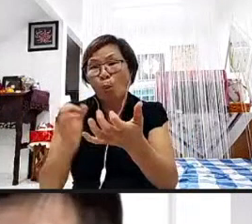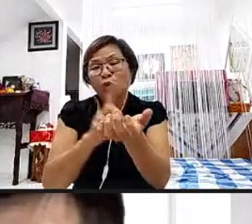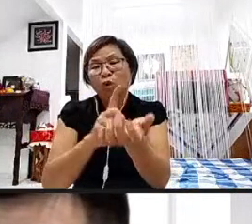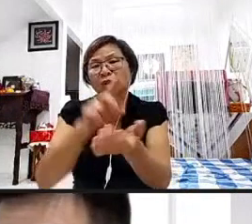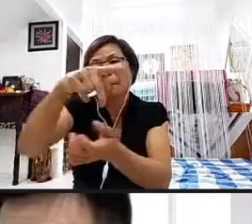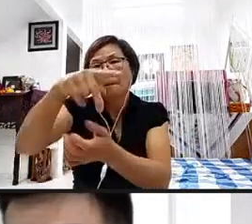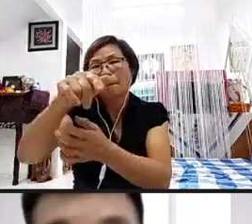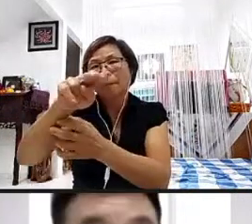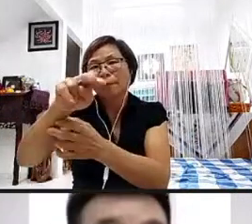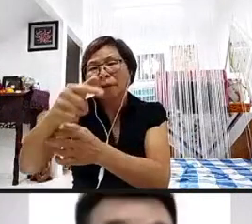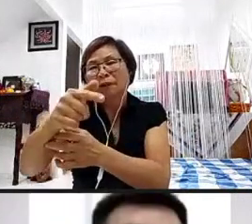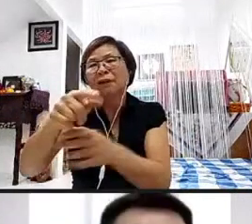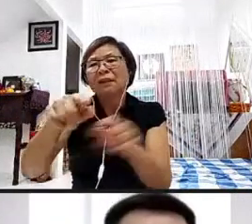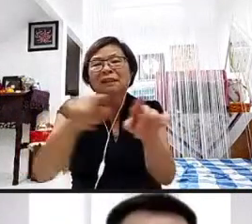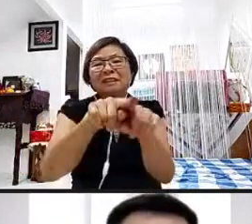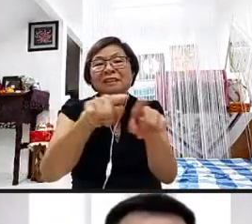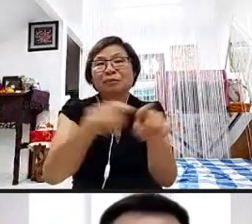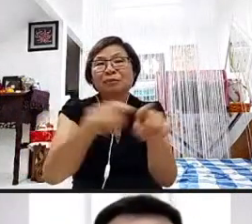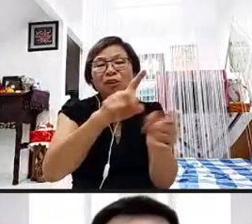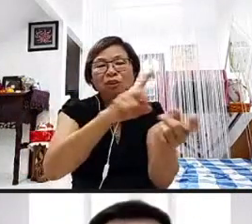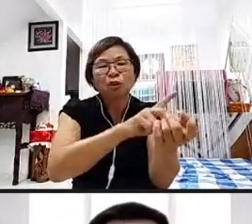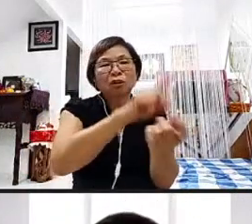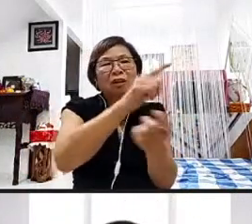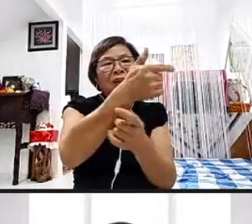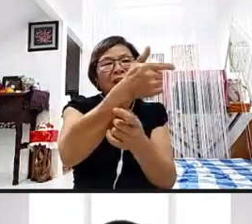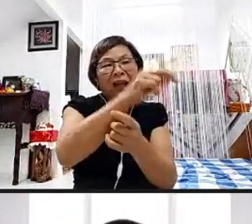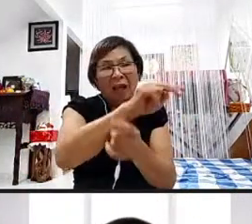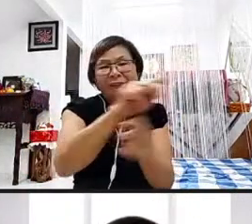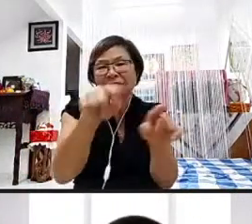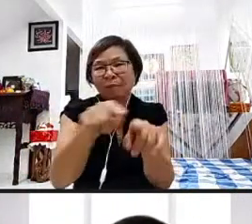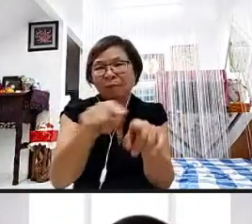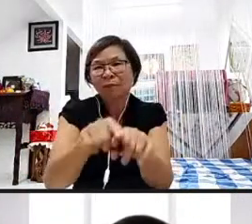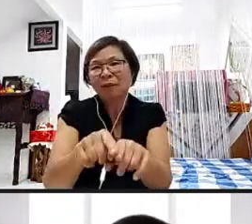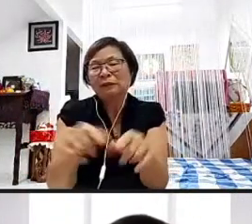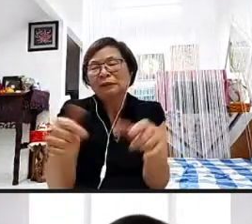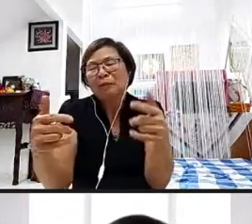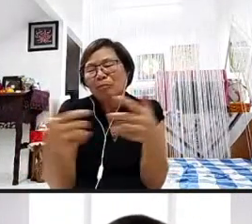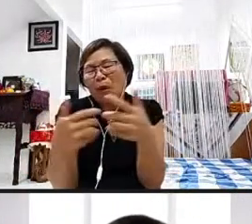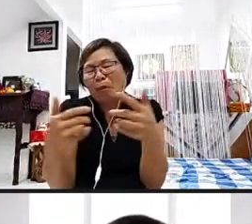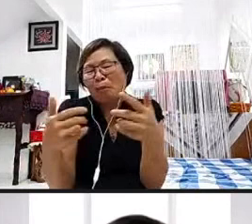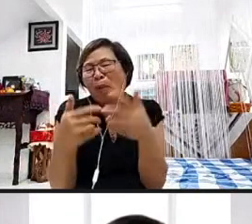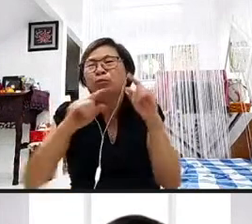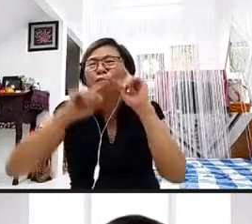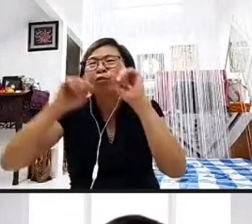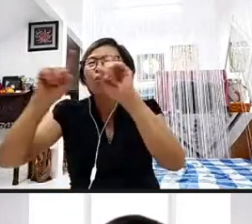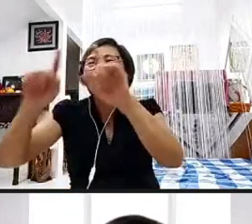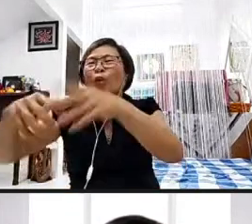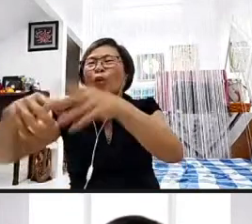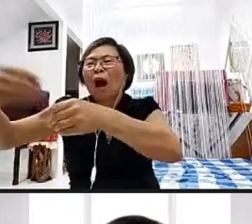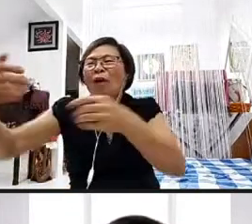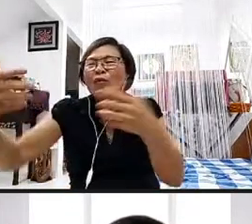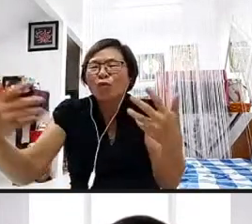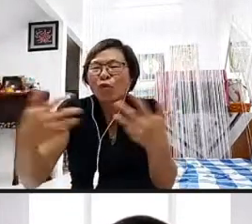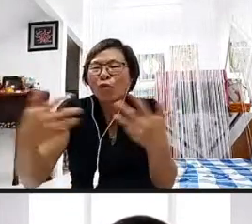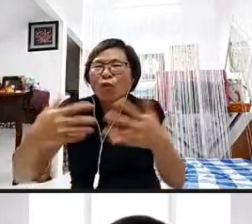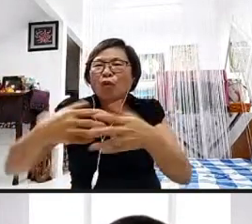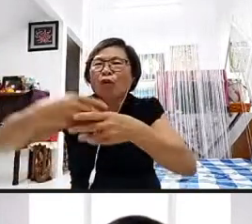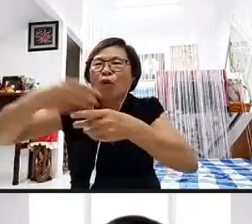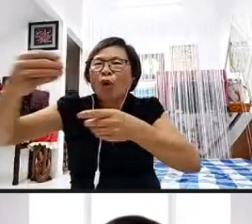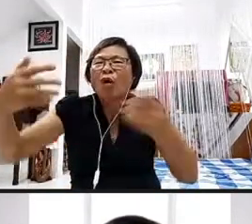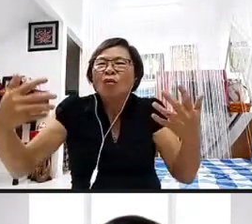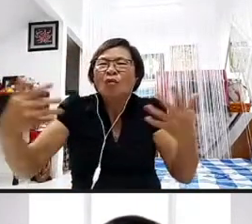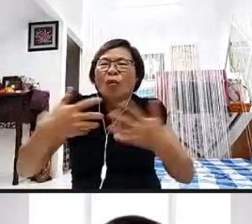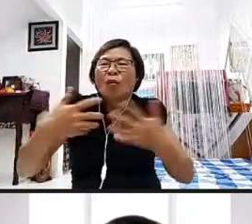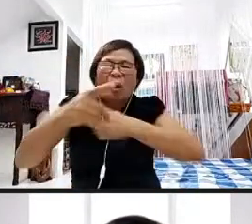Dr. Gan have shared. Yeah, it is actually the phobia of going out, the phobia of being